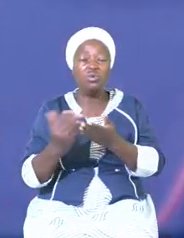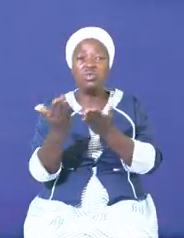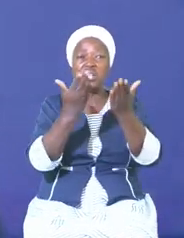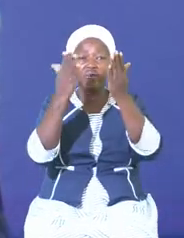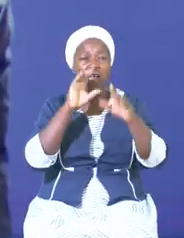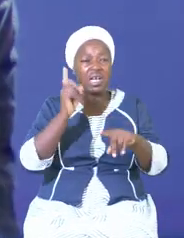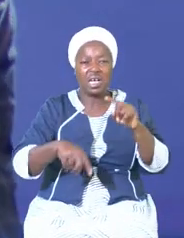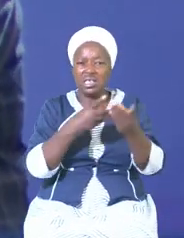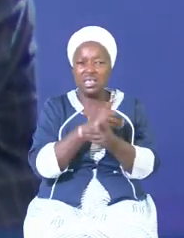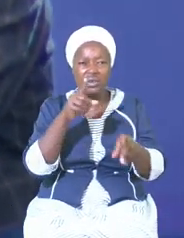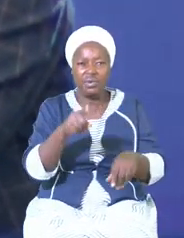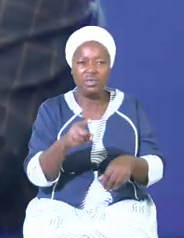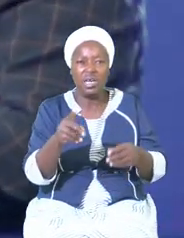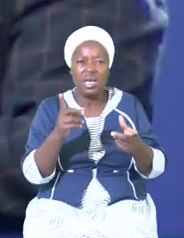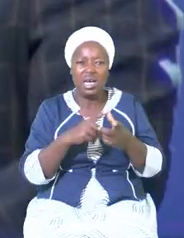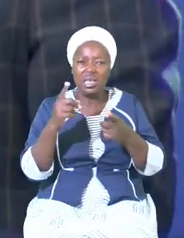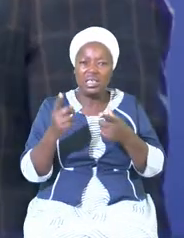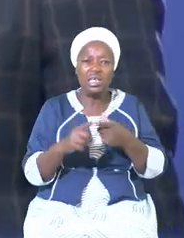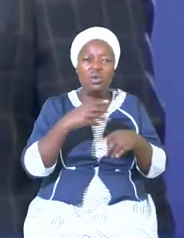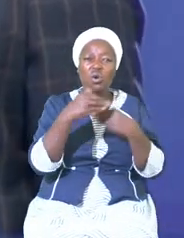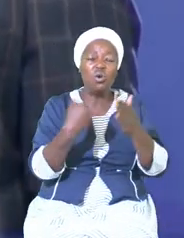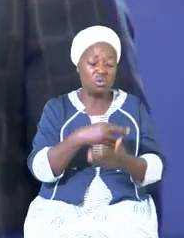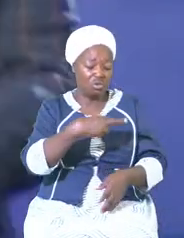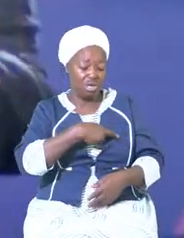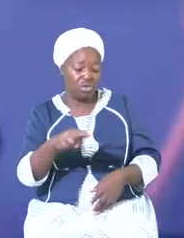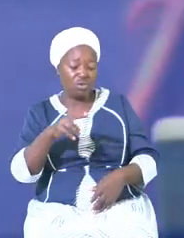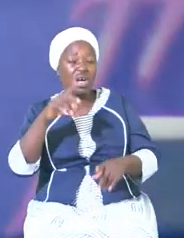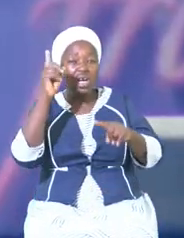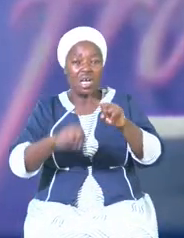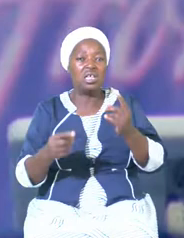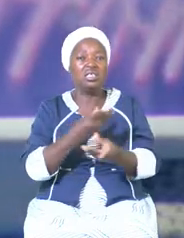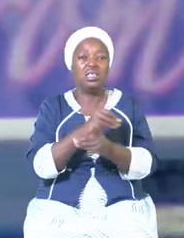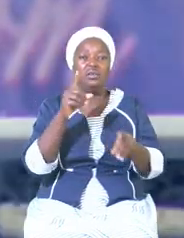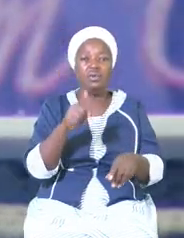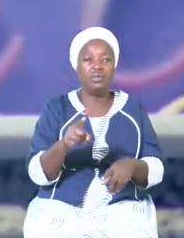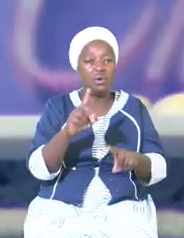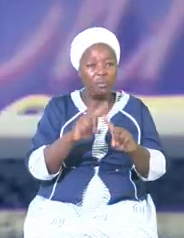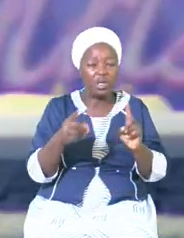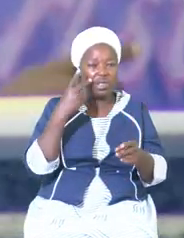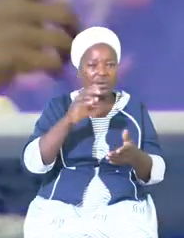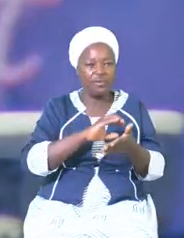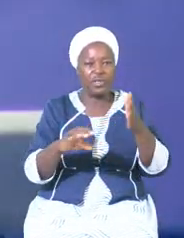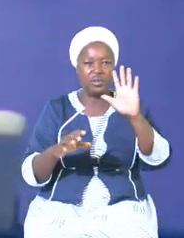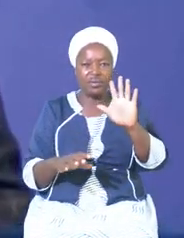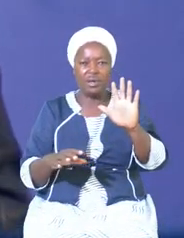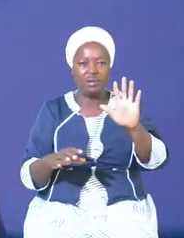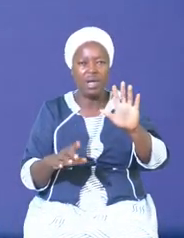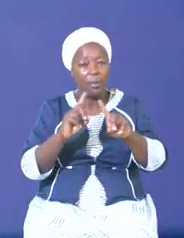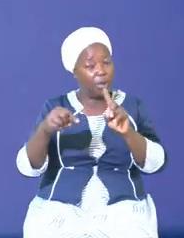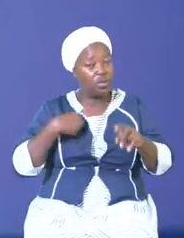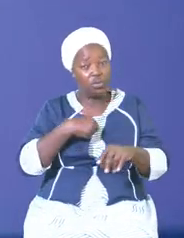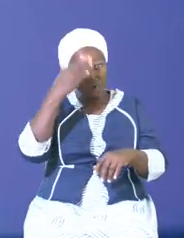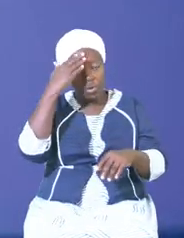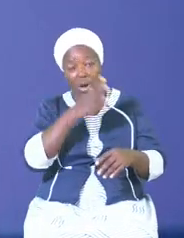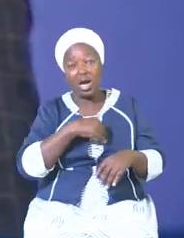your religiosity cannot deliver you. Look at verse 5. But we know, and ye know,